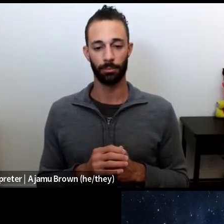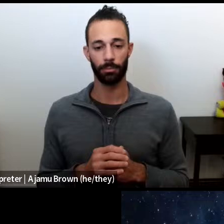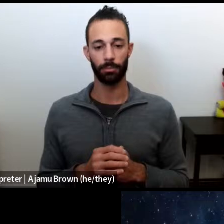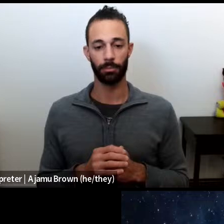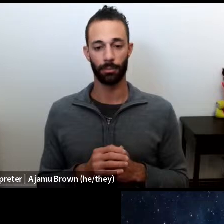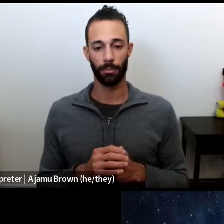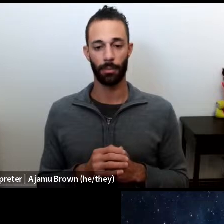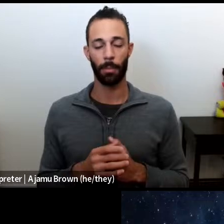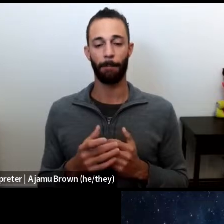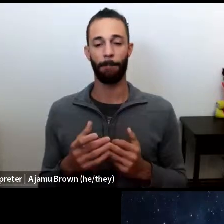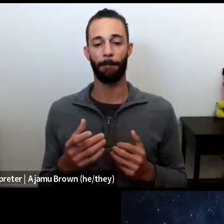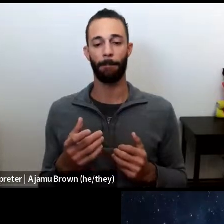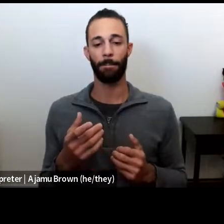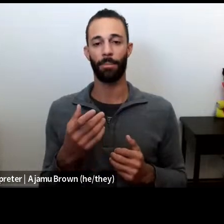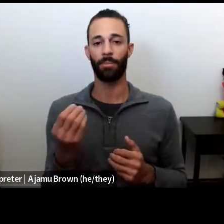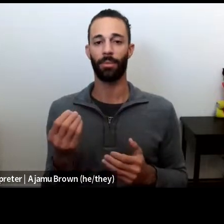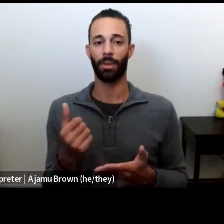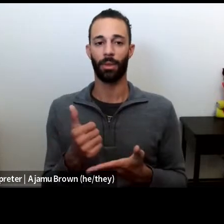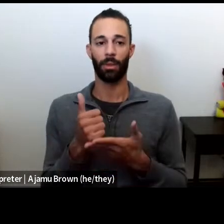the medicine go down a little bit.